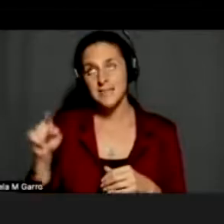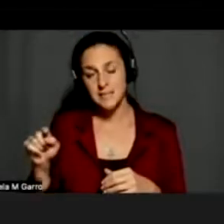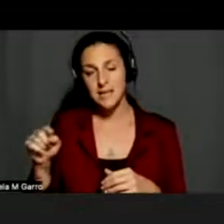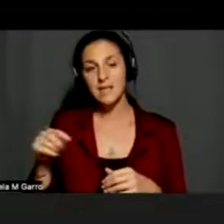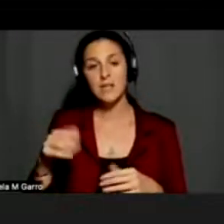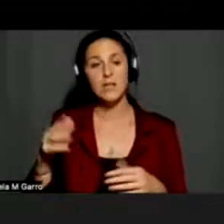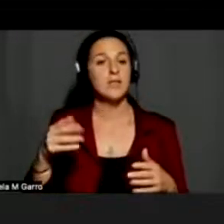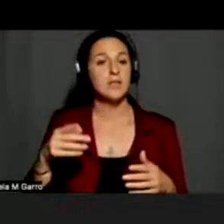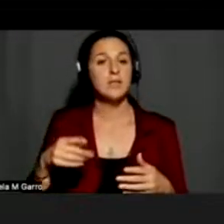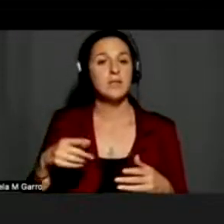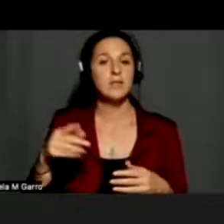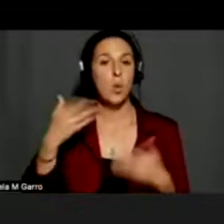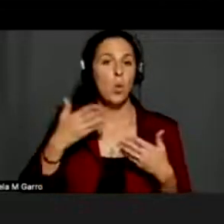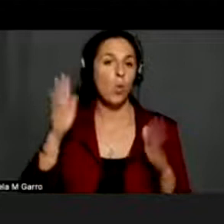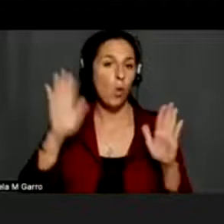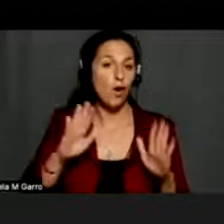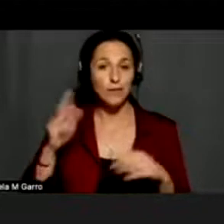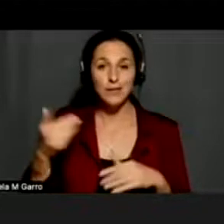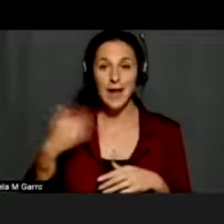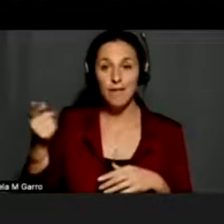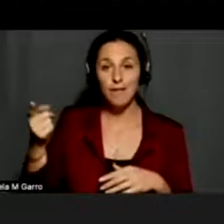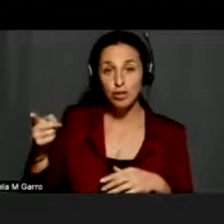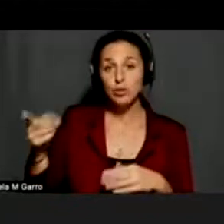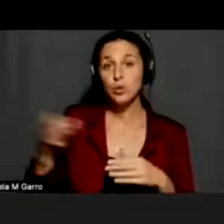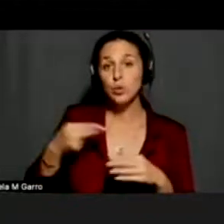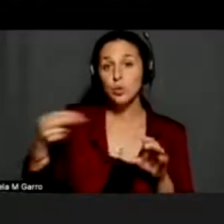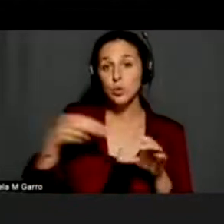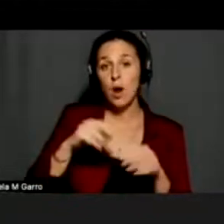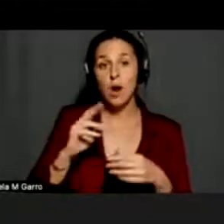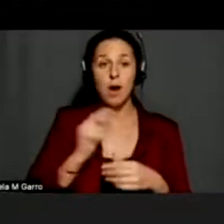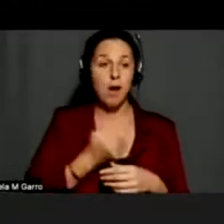us. This evening for the board